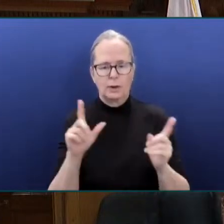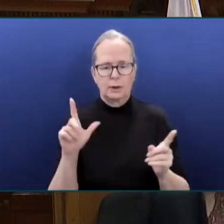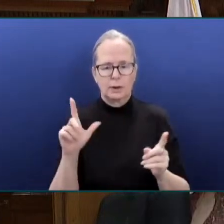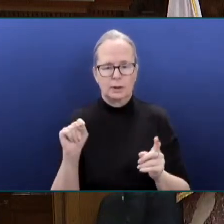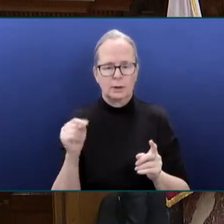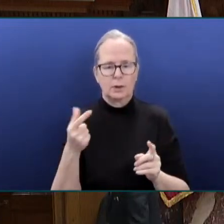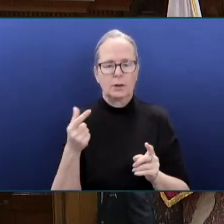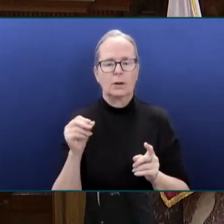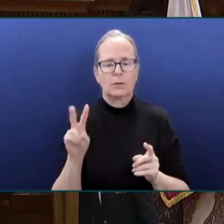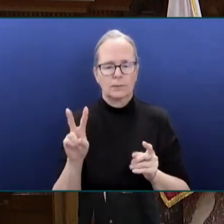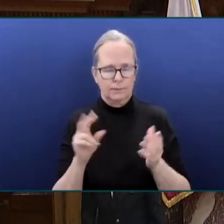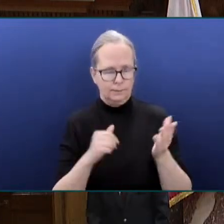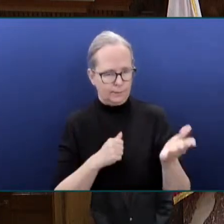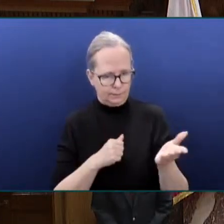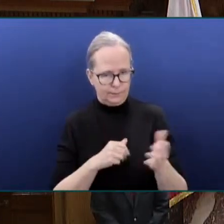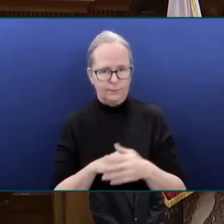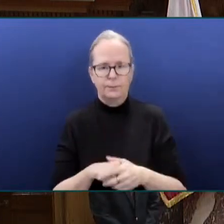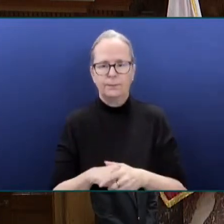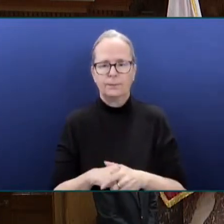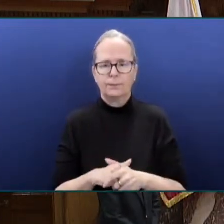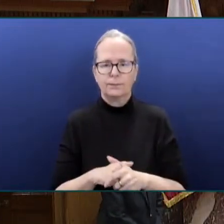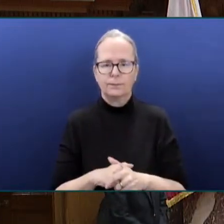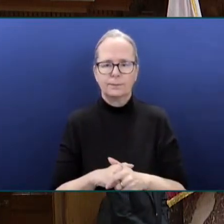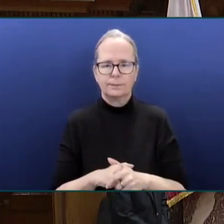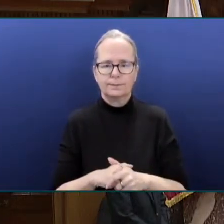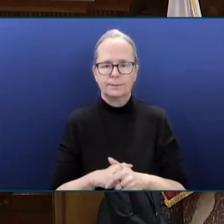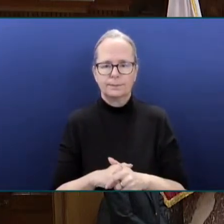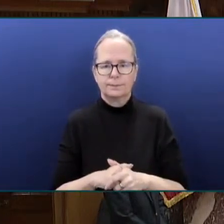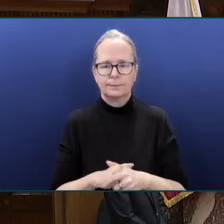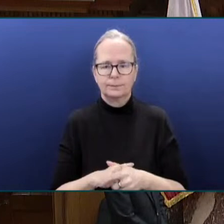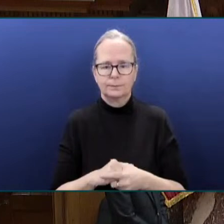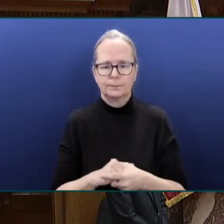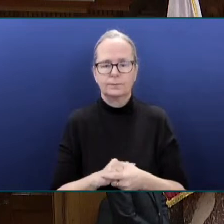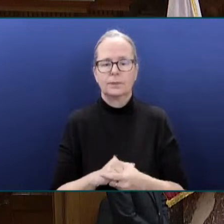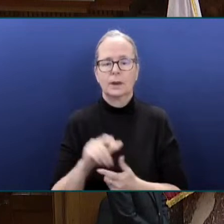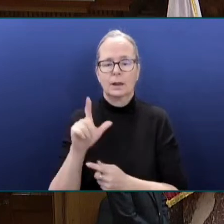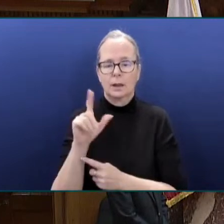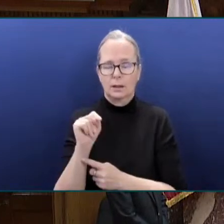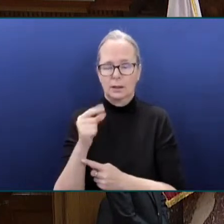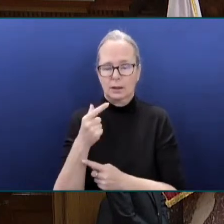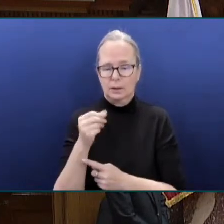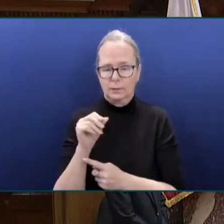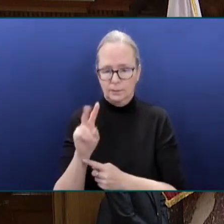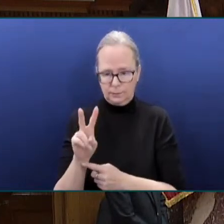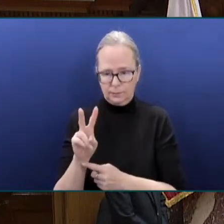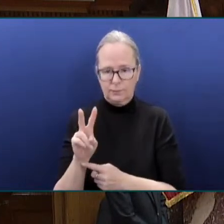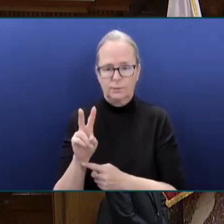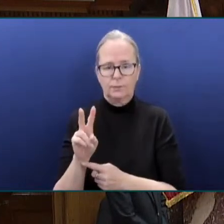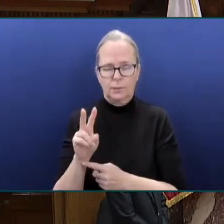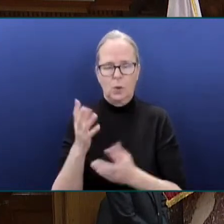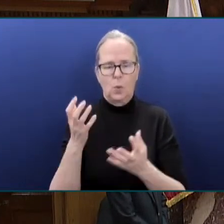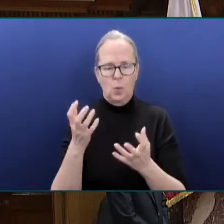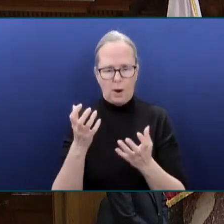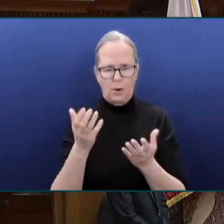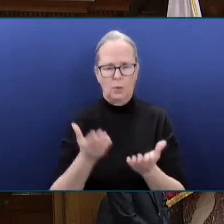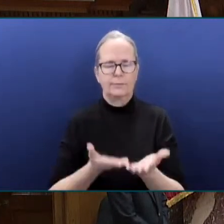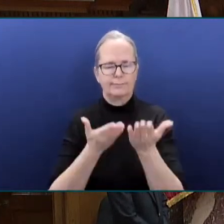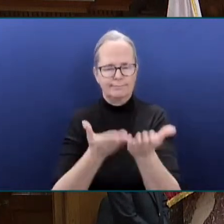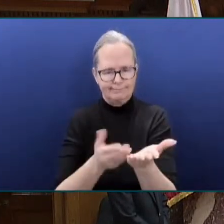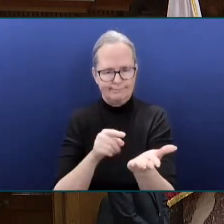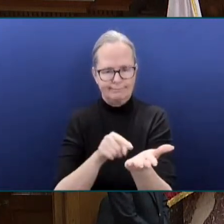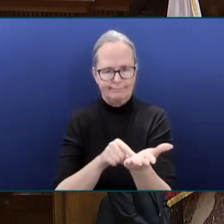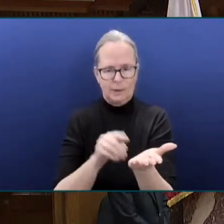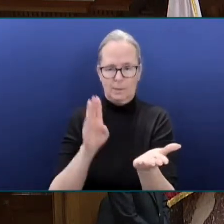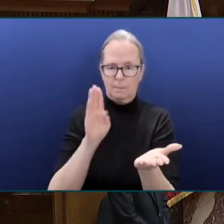Her Honour the Lieutenant Governor transmits here with Bill number 21, Intituled Civil Forfeiture Amendment Act 2023